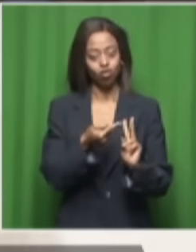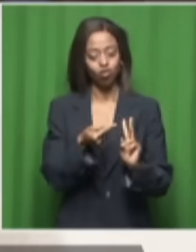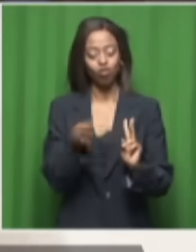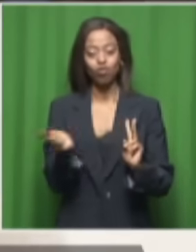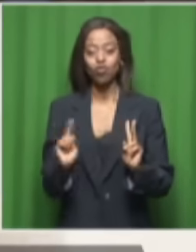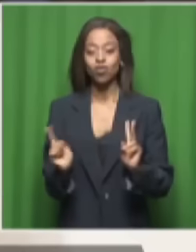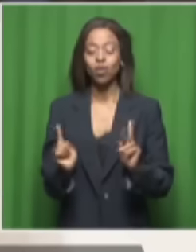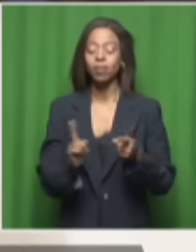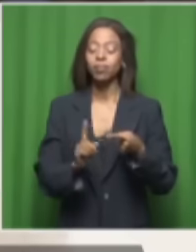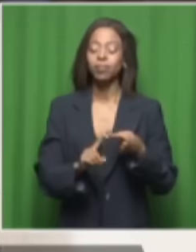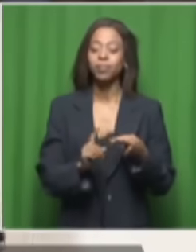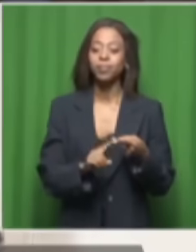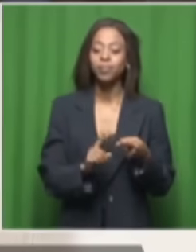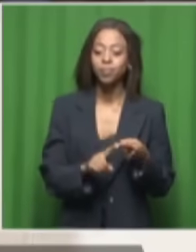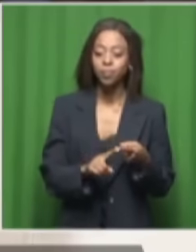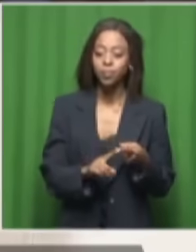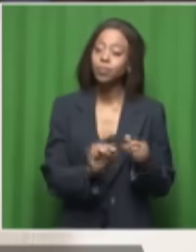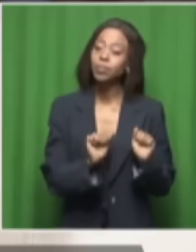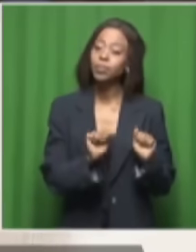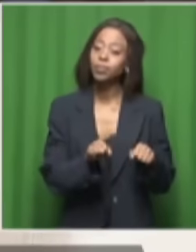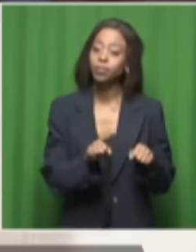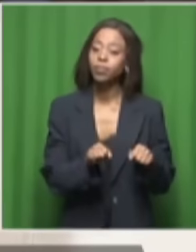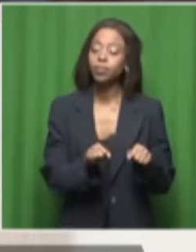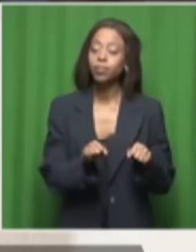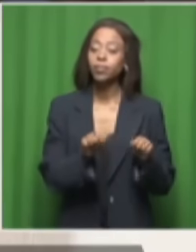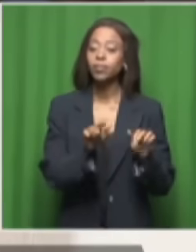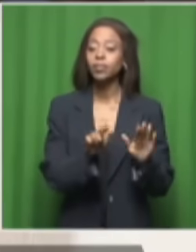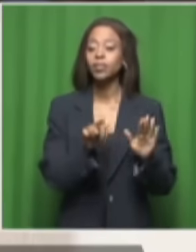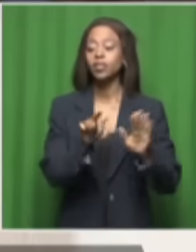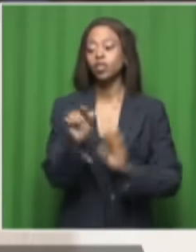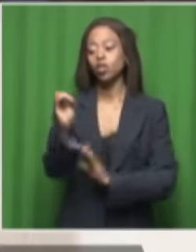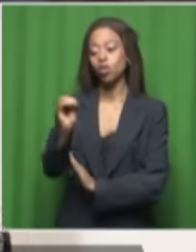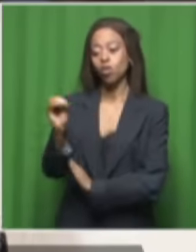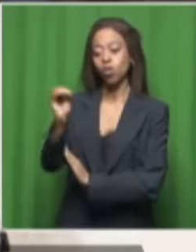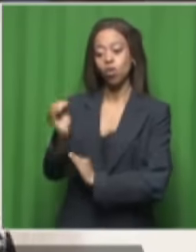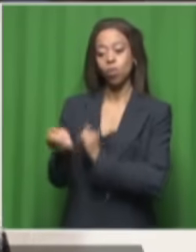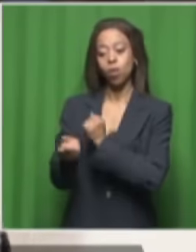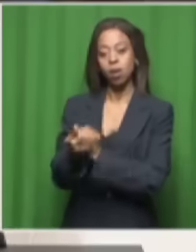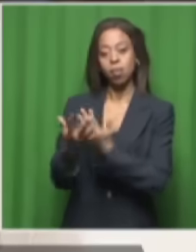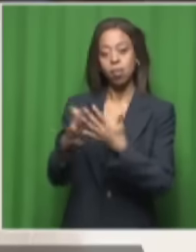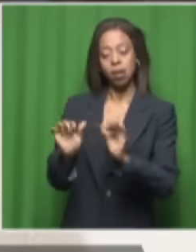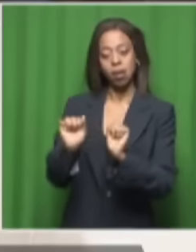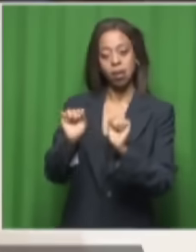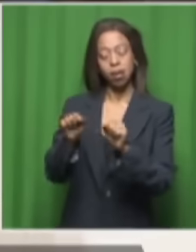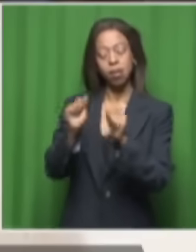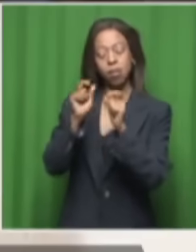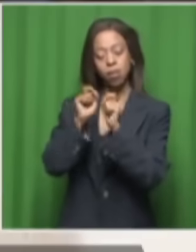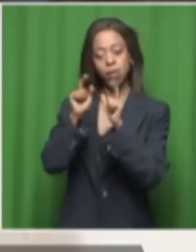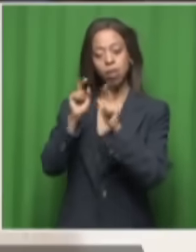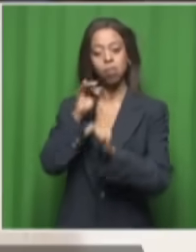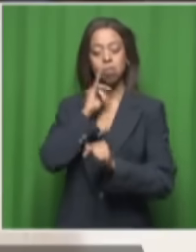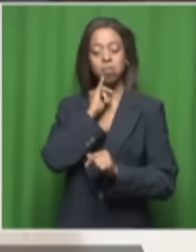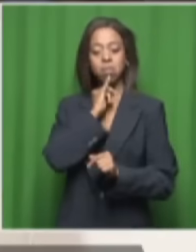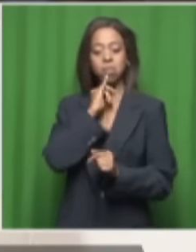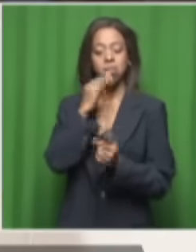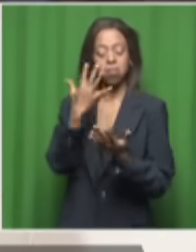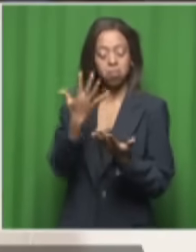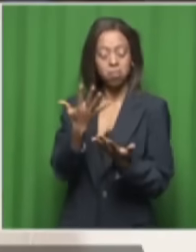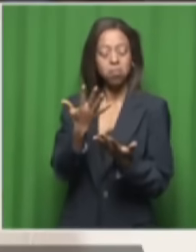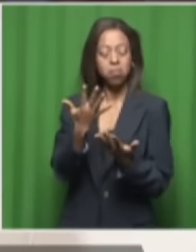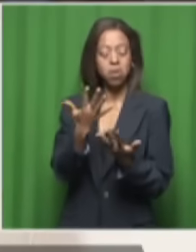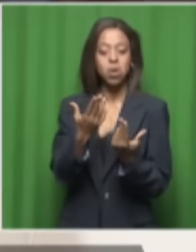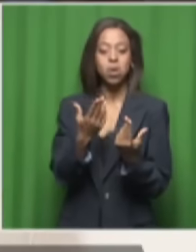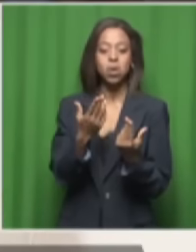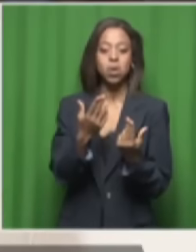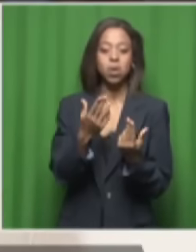is, one, yes, there was the 7th of October, and we knew that Israel justifiably was